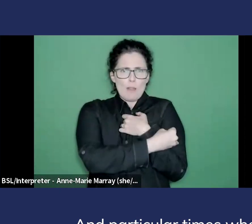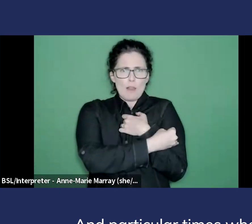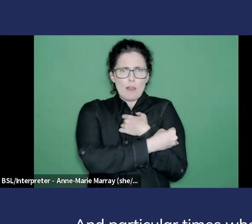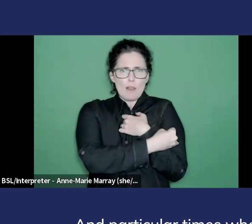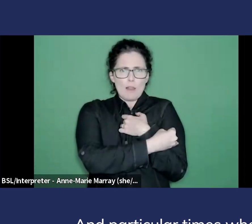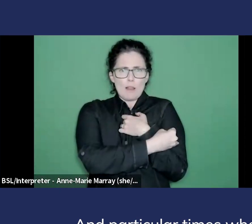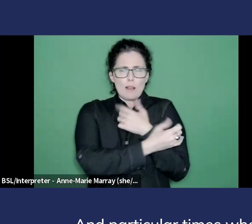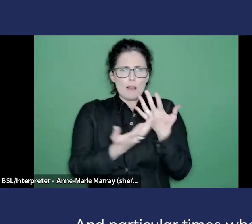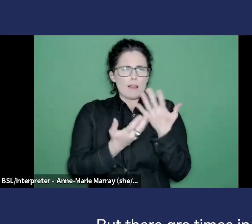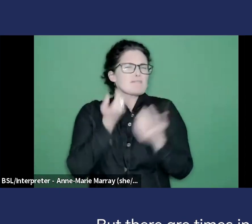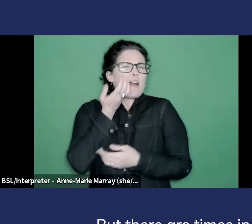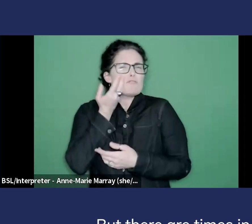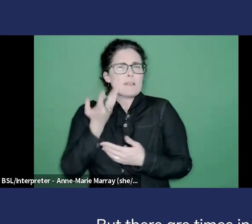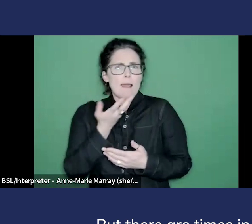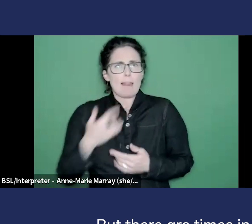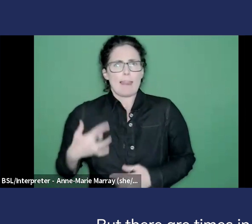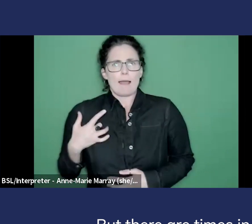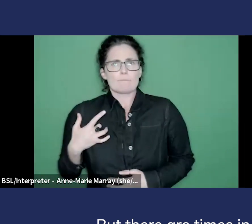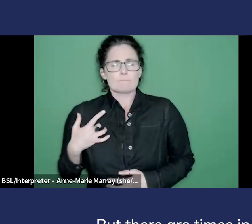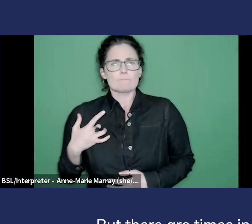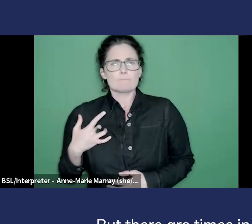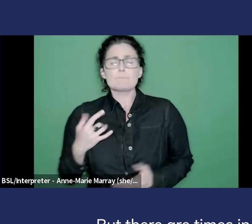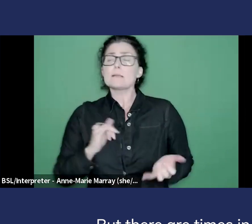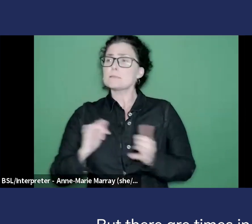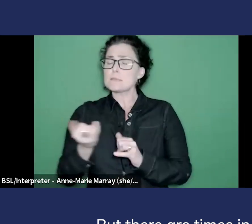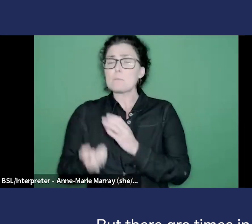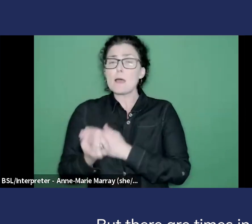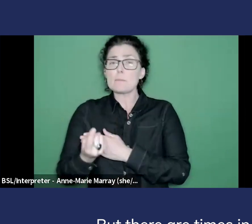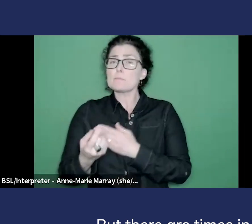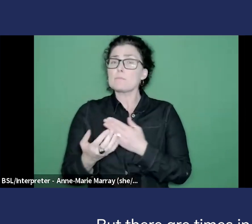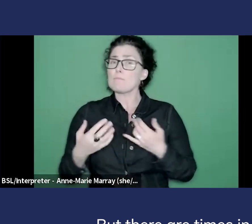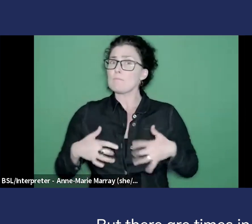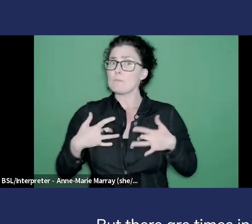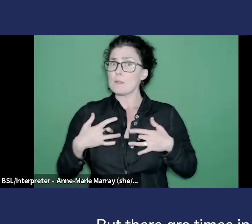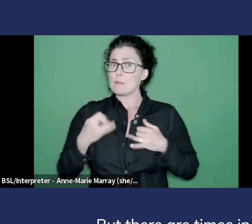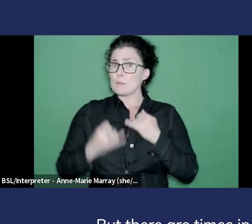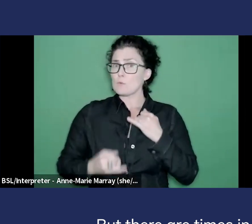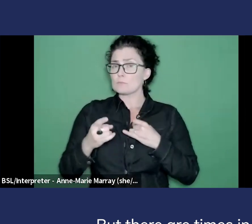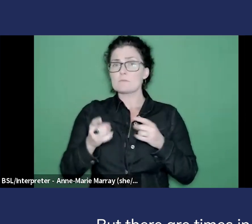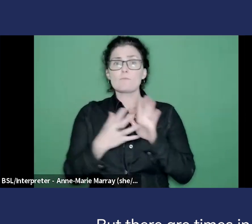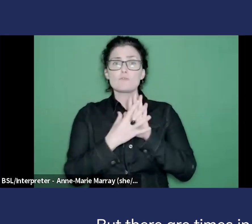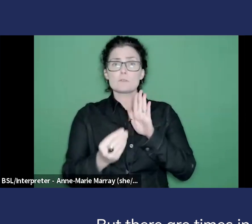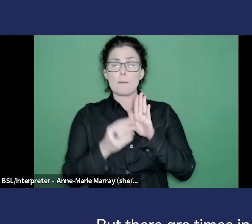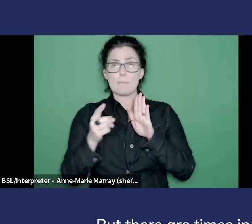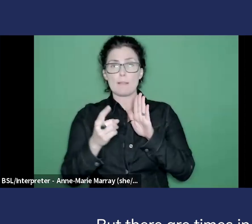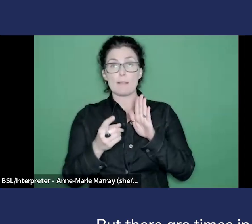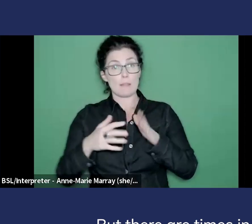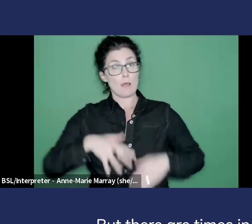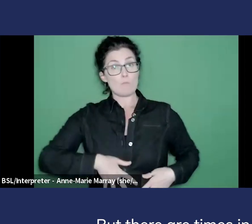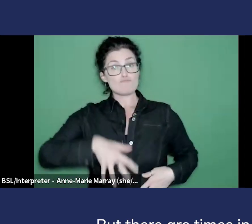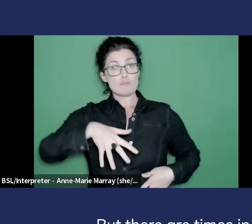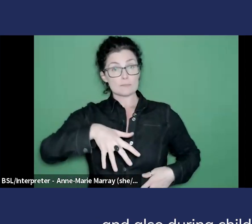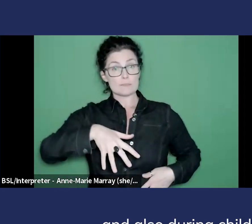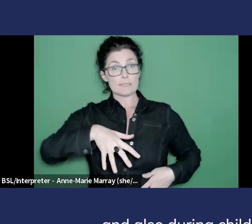our every day. And about times in our life where we feel more vulnerable is times like such as during